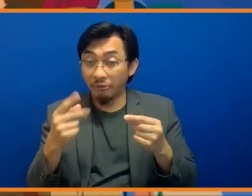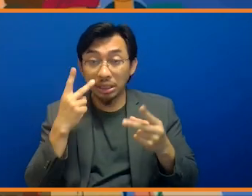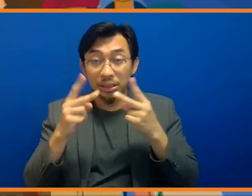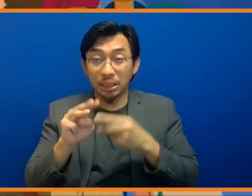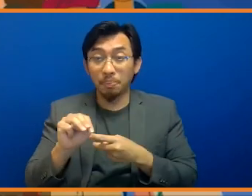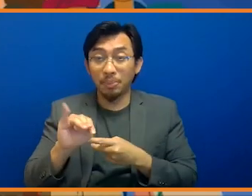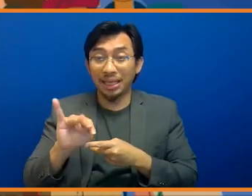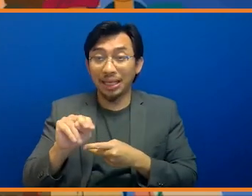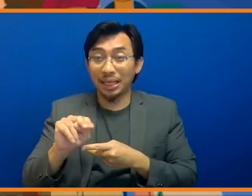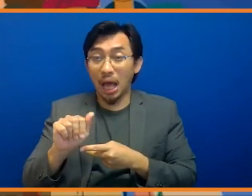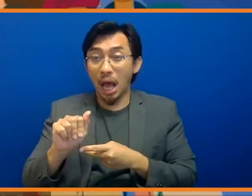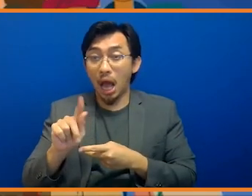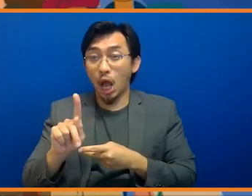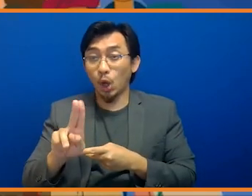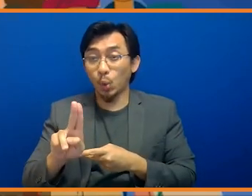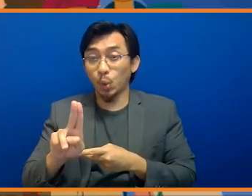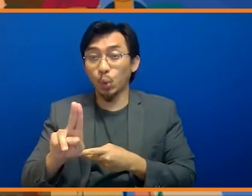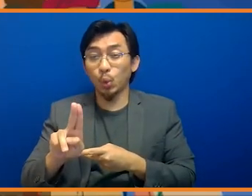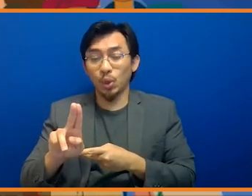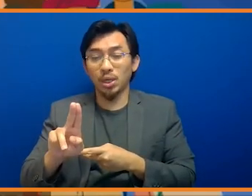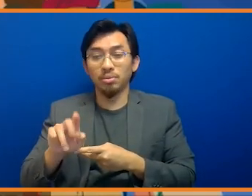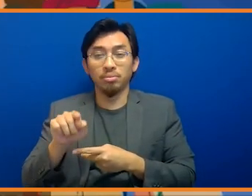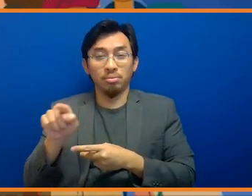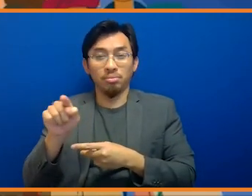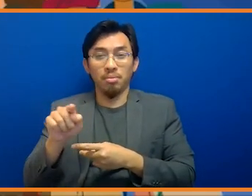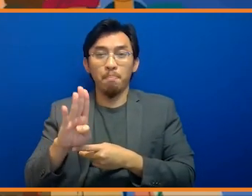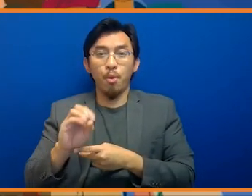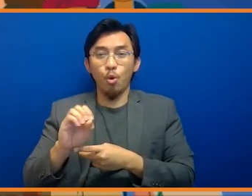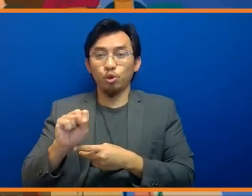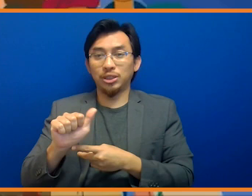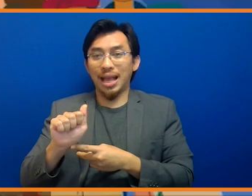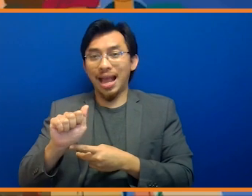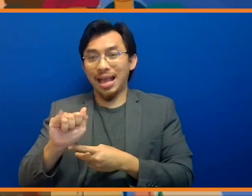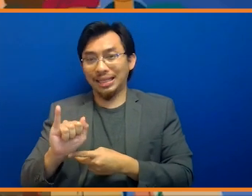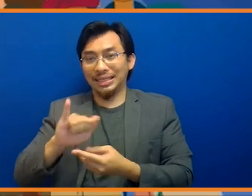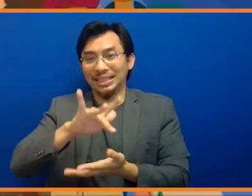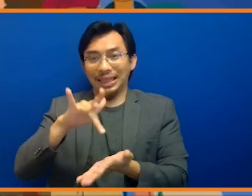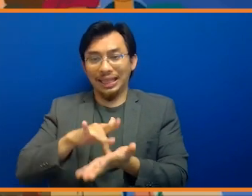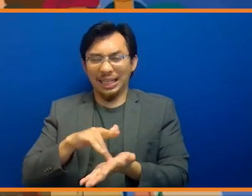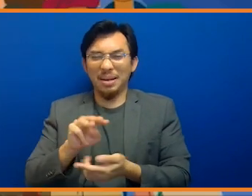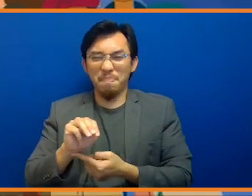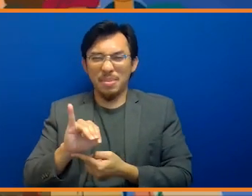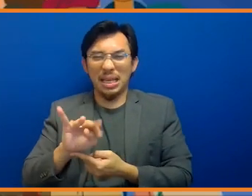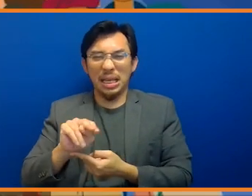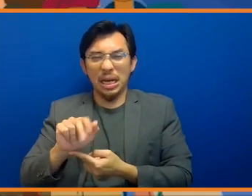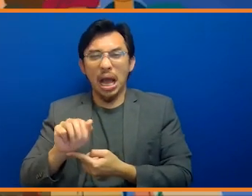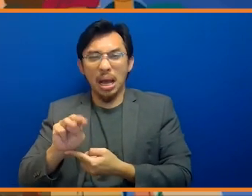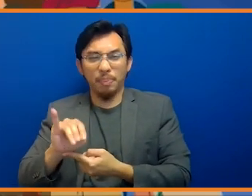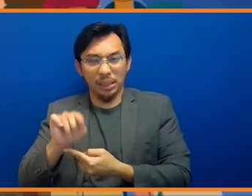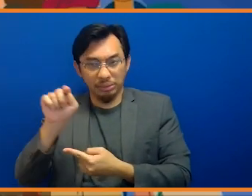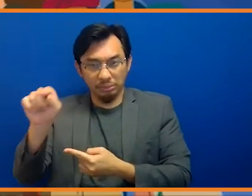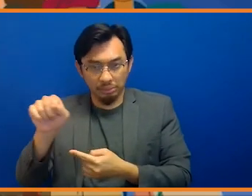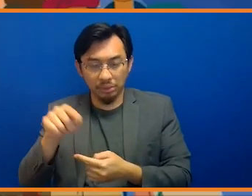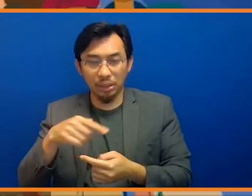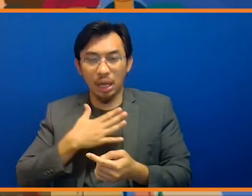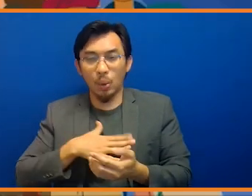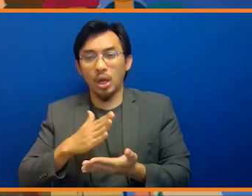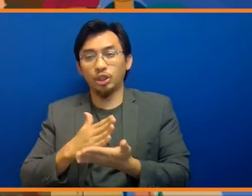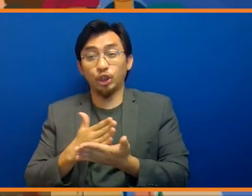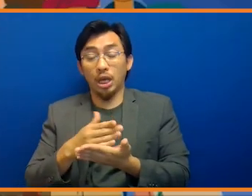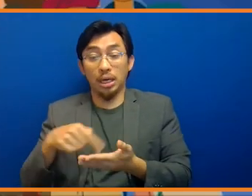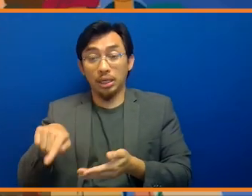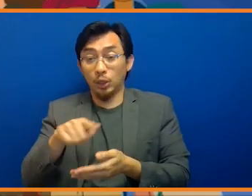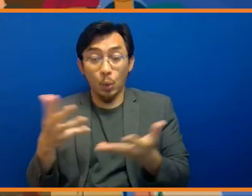is in Minami Sanriku. Yeah, the Bosai Center in Minami Sanriku. What I want to share with